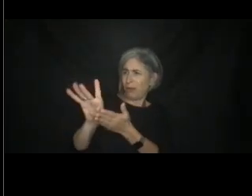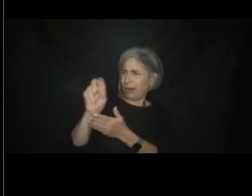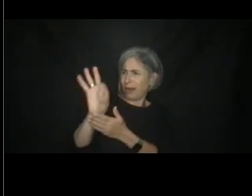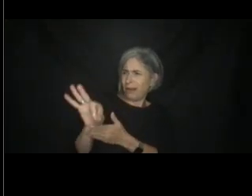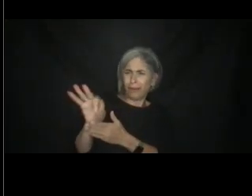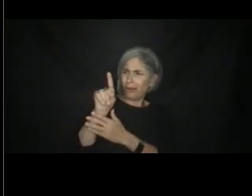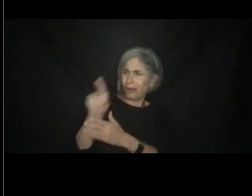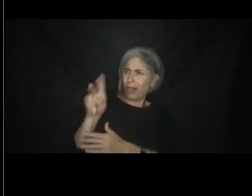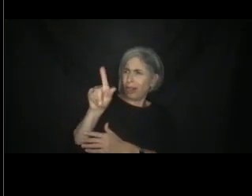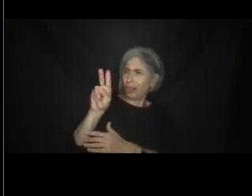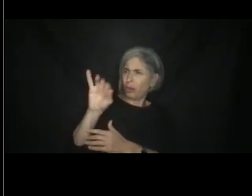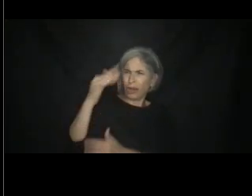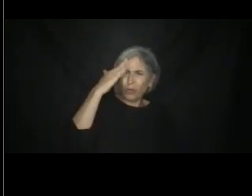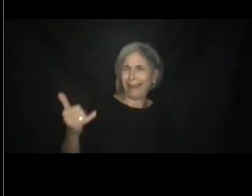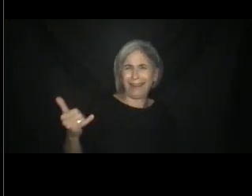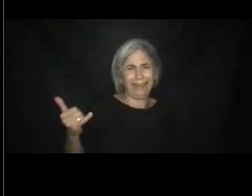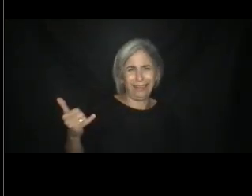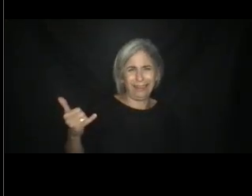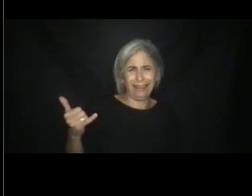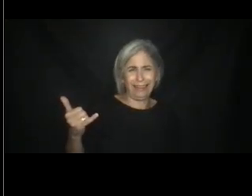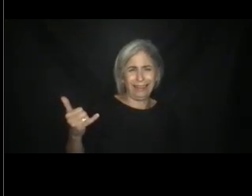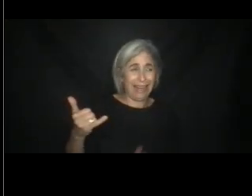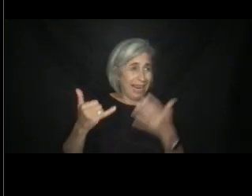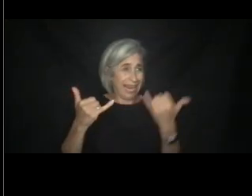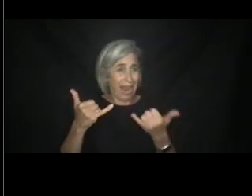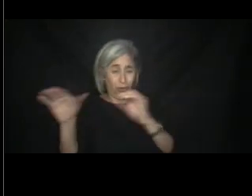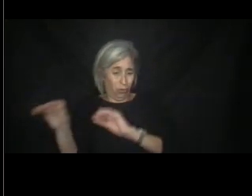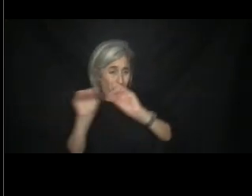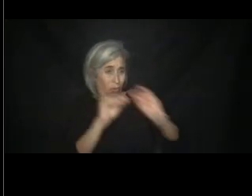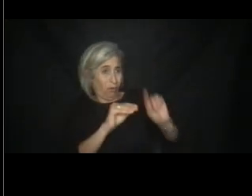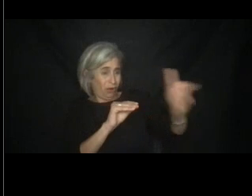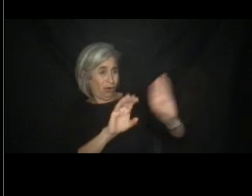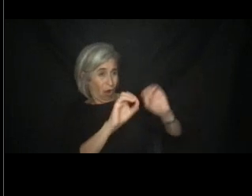why? Why? And now you go into an office?